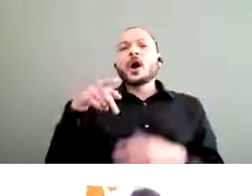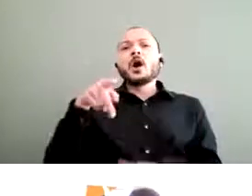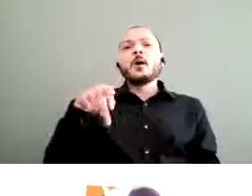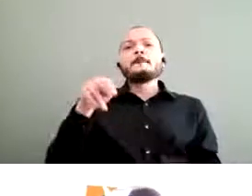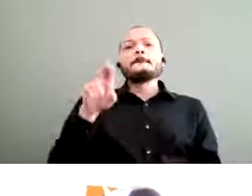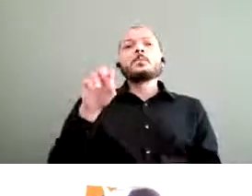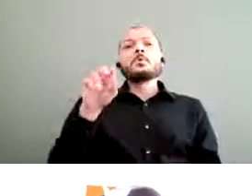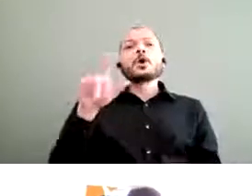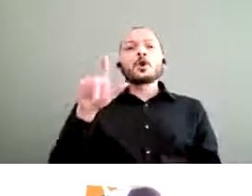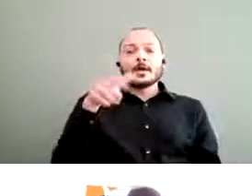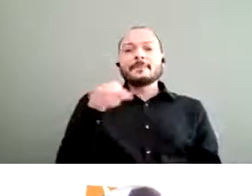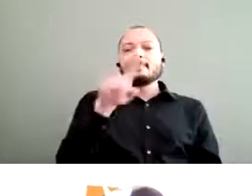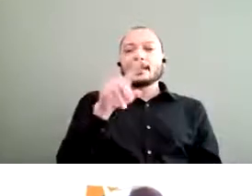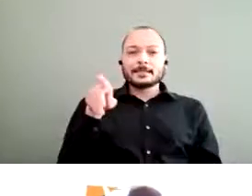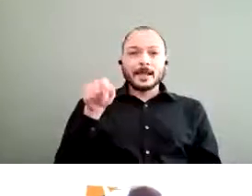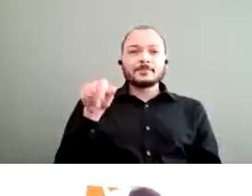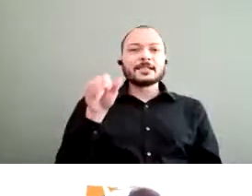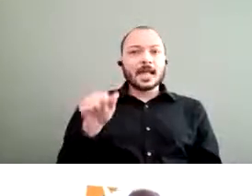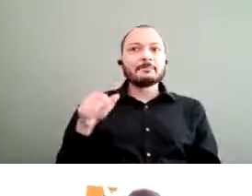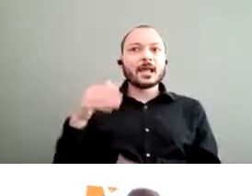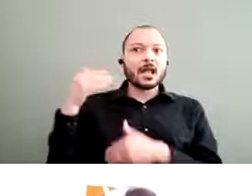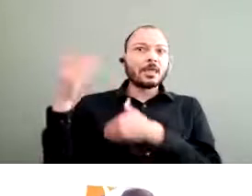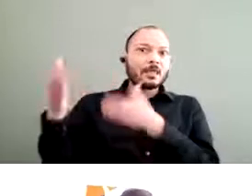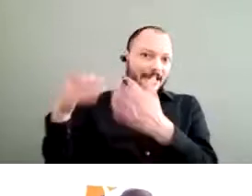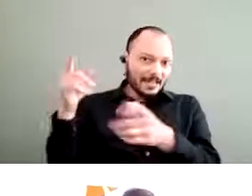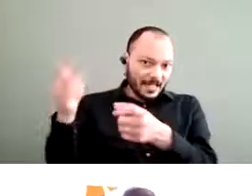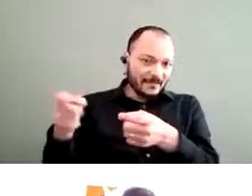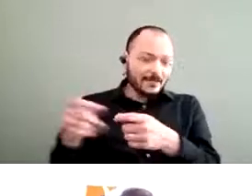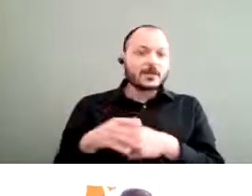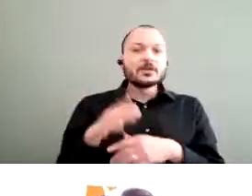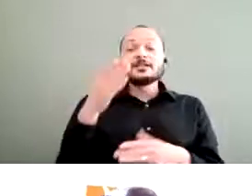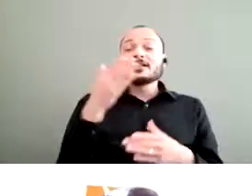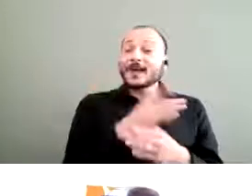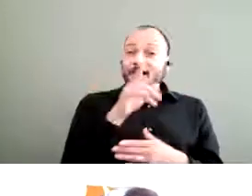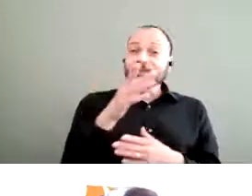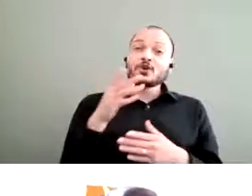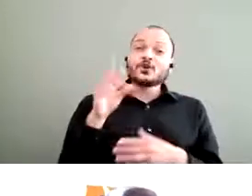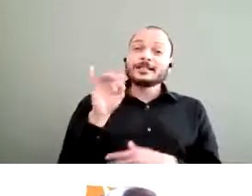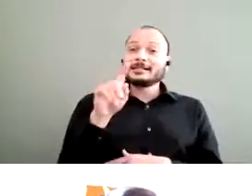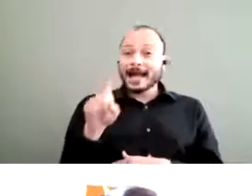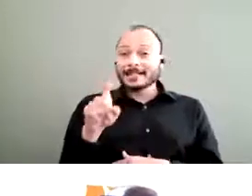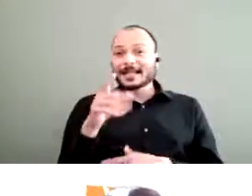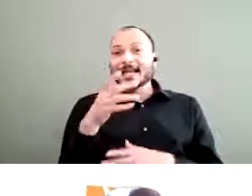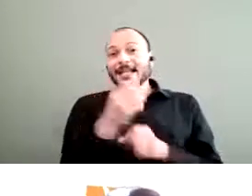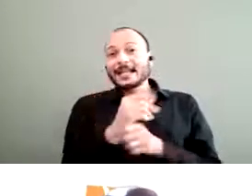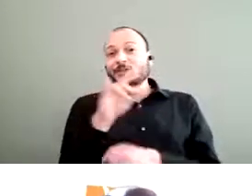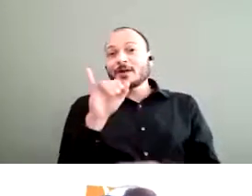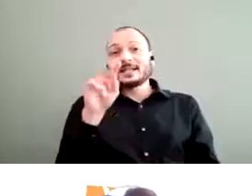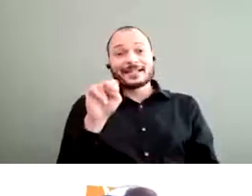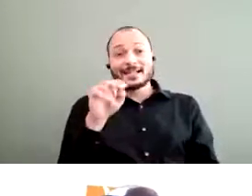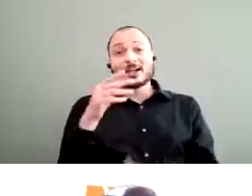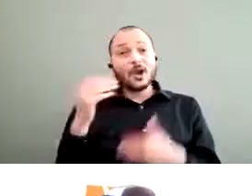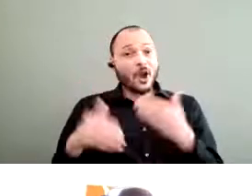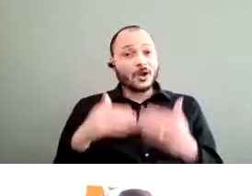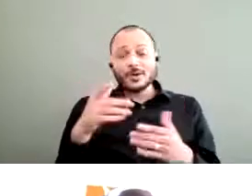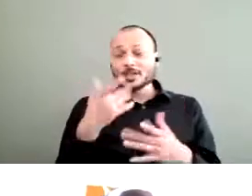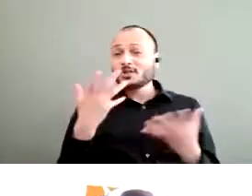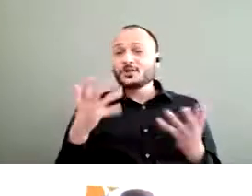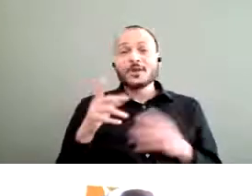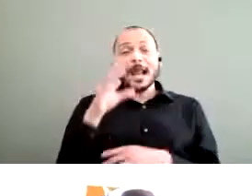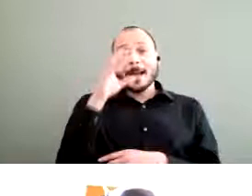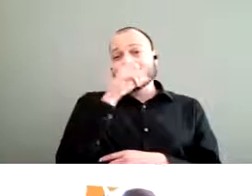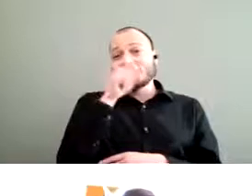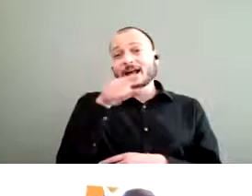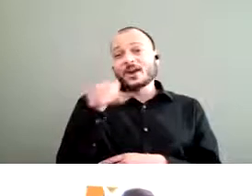payments can be issued. So file your returns, get your ITIN, get it going, because you don't want to miss out on these